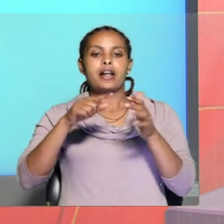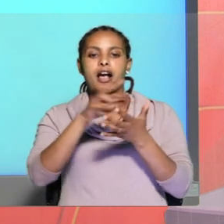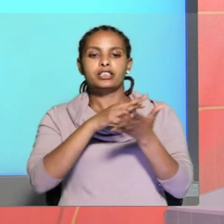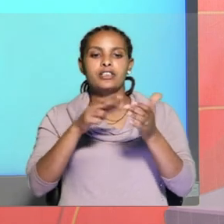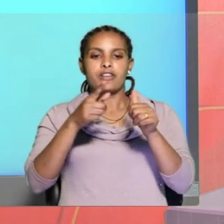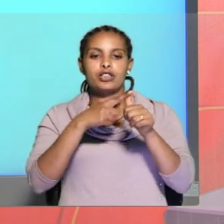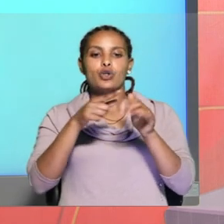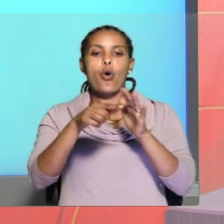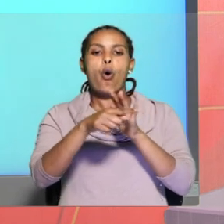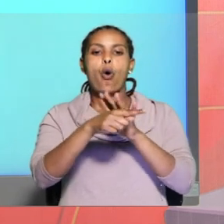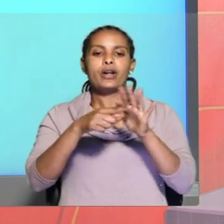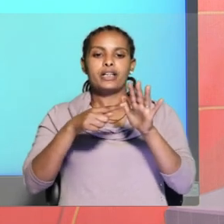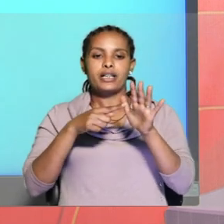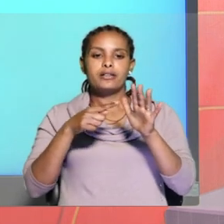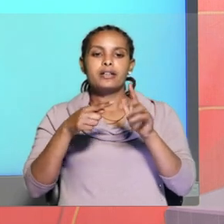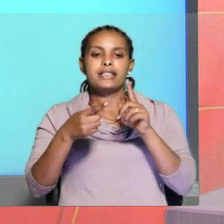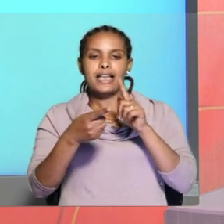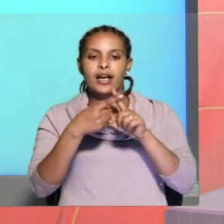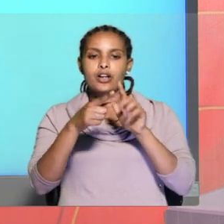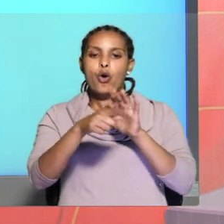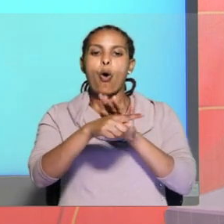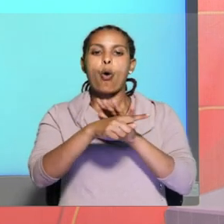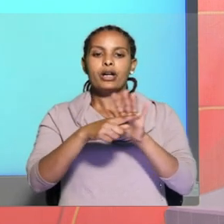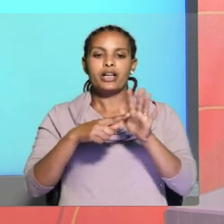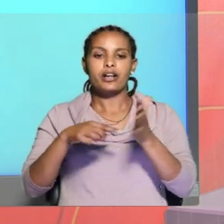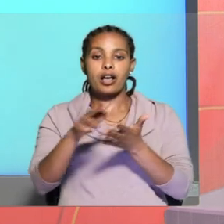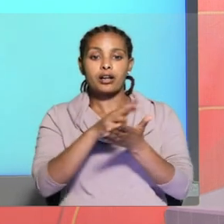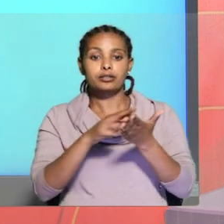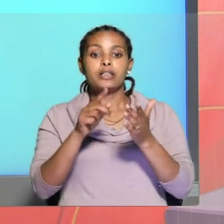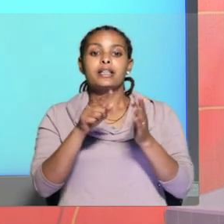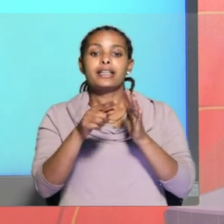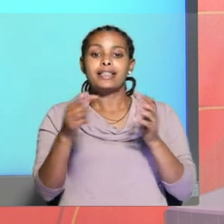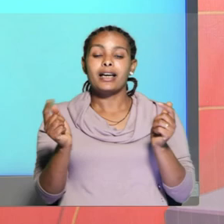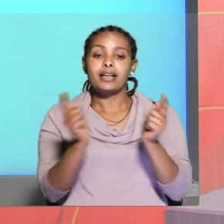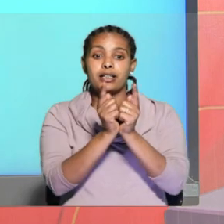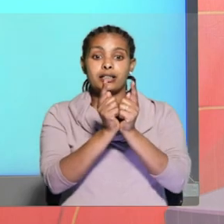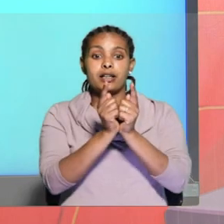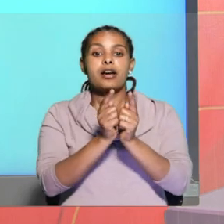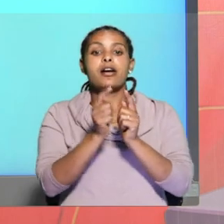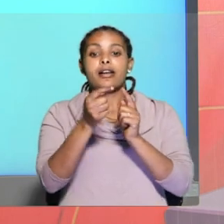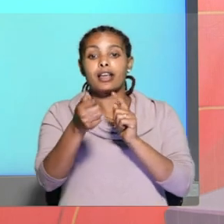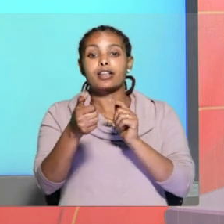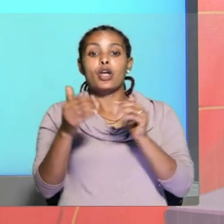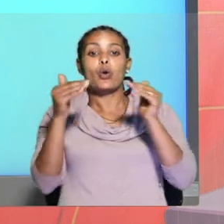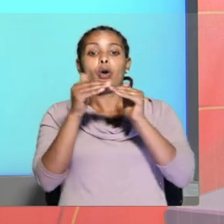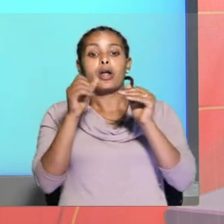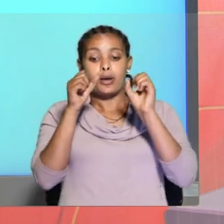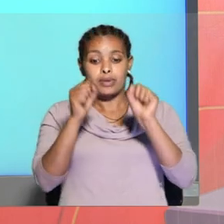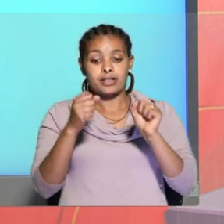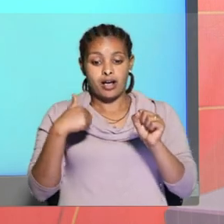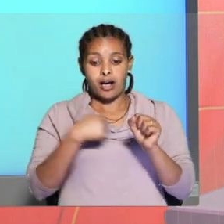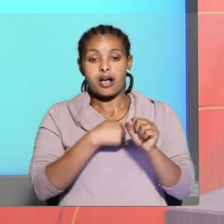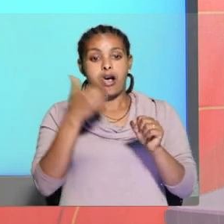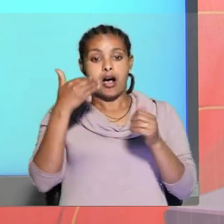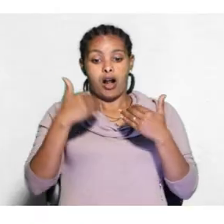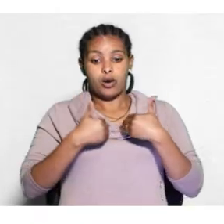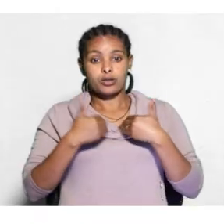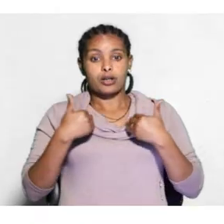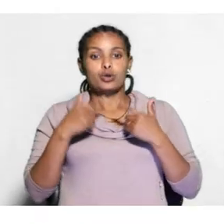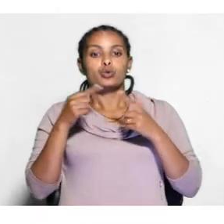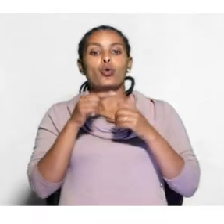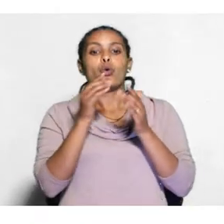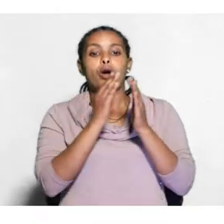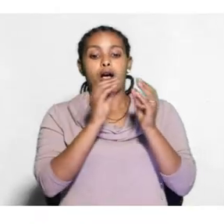reaction and second order reaction integrated red equation enables us allows us to